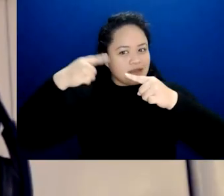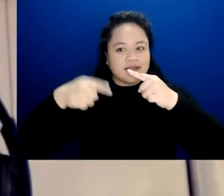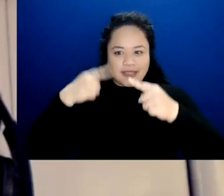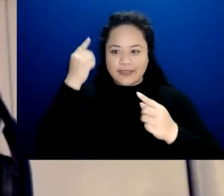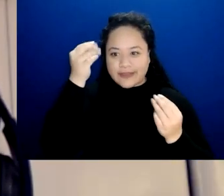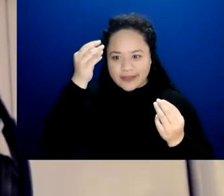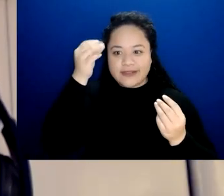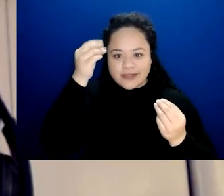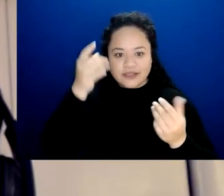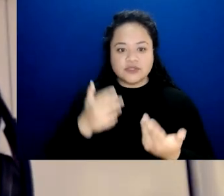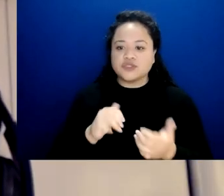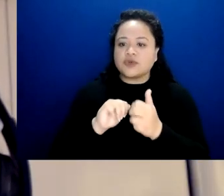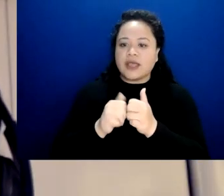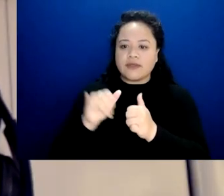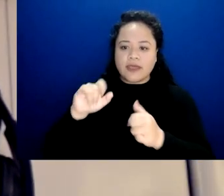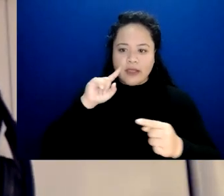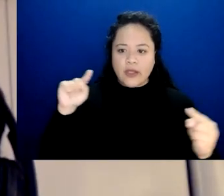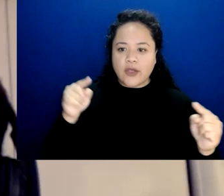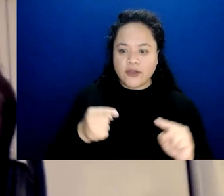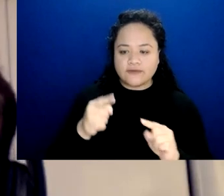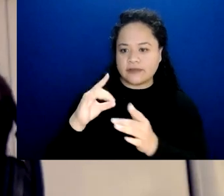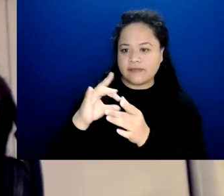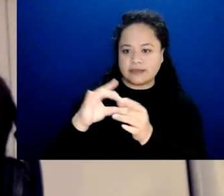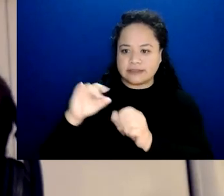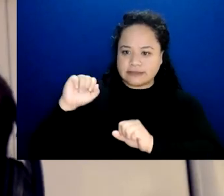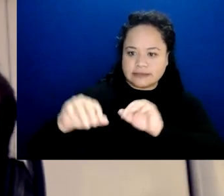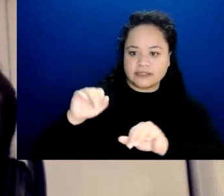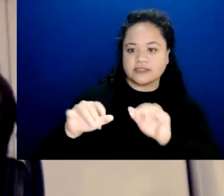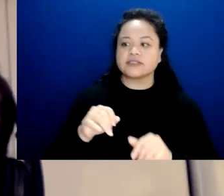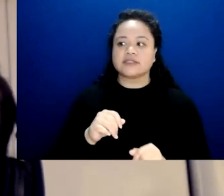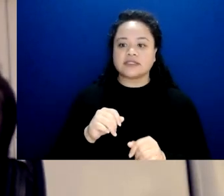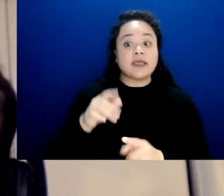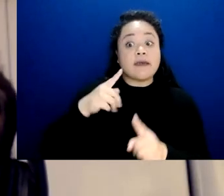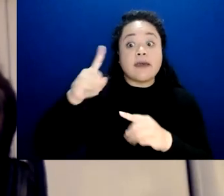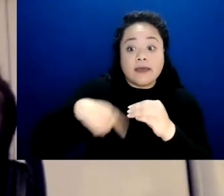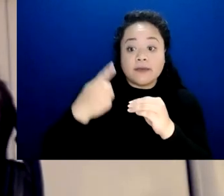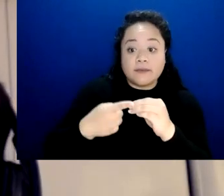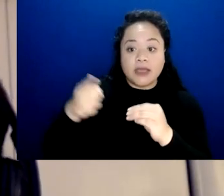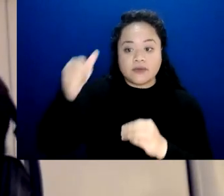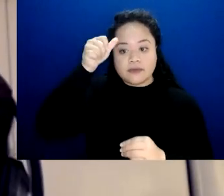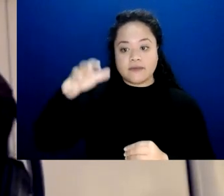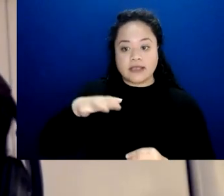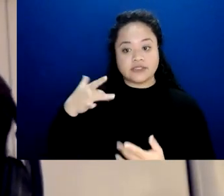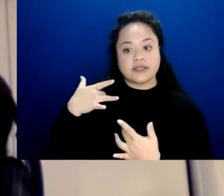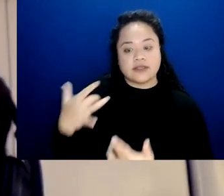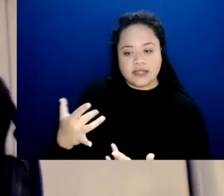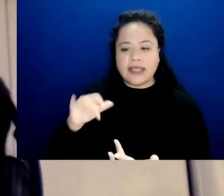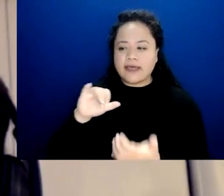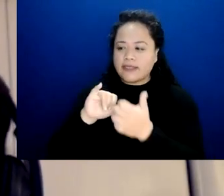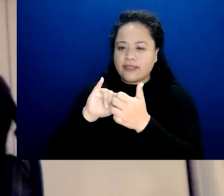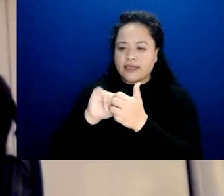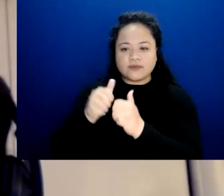the harmful messaging surrounding masculinity inform violence, and more specifically sexual violence? And then how does it